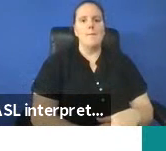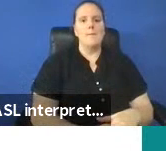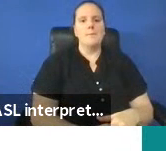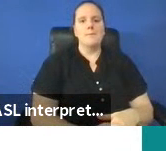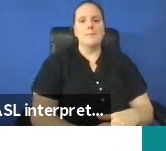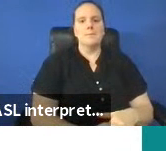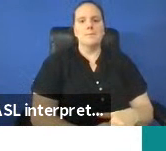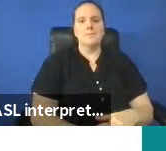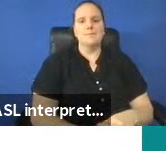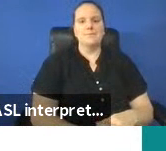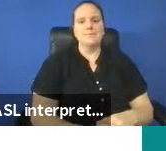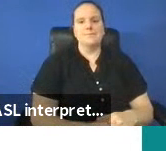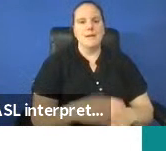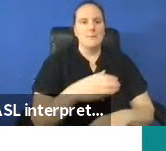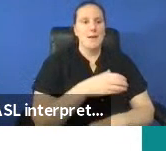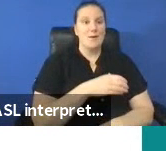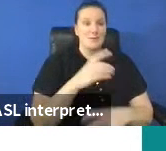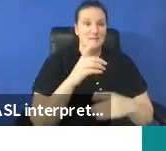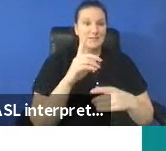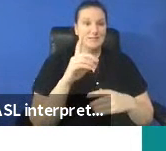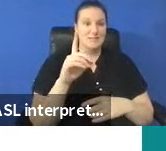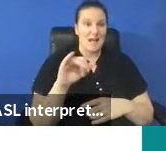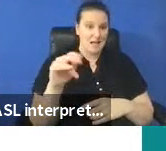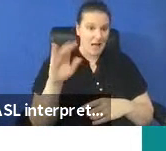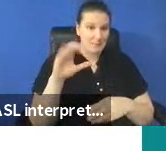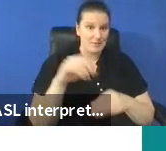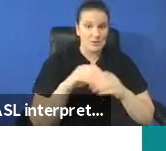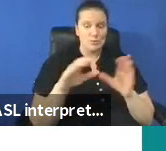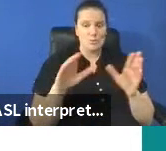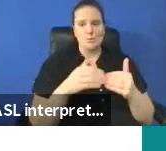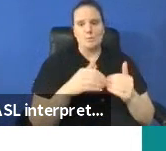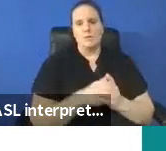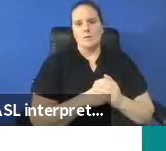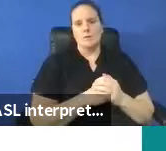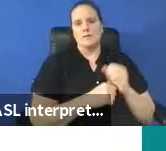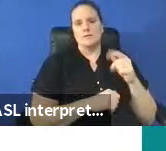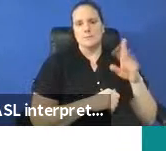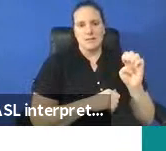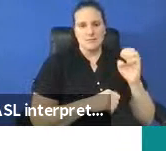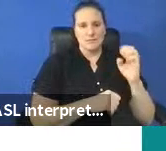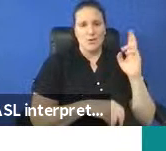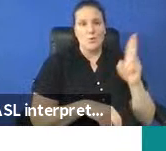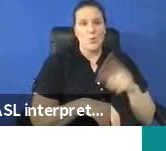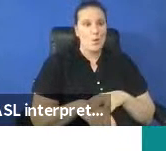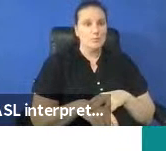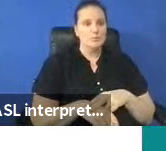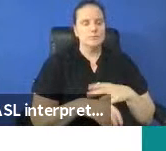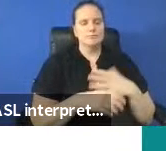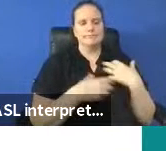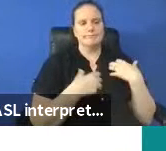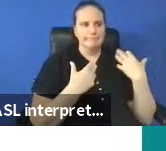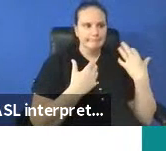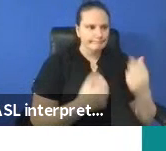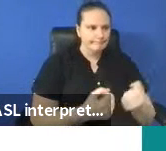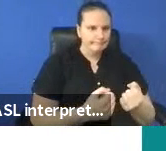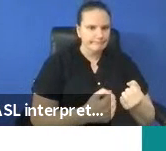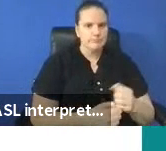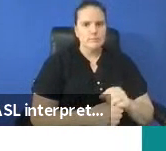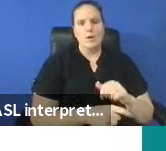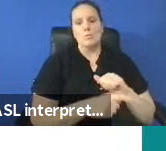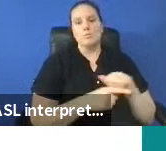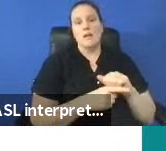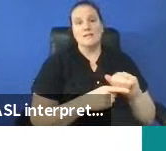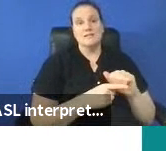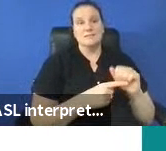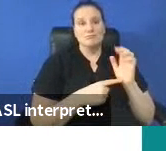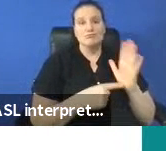power dynamics in the room, create space for multiple truths and norms, be kind and brave, practice